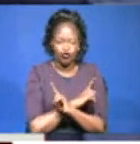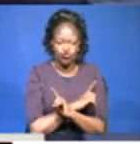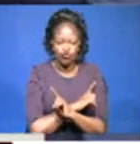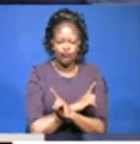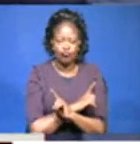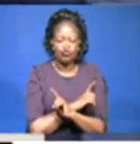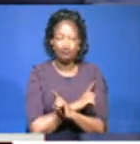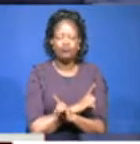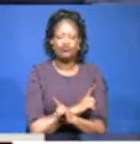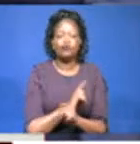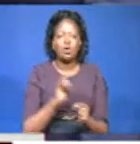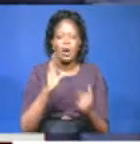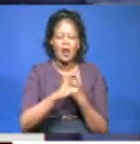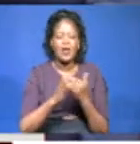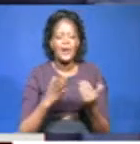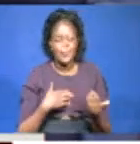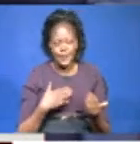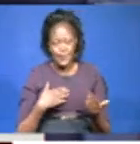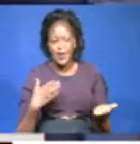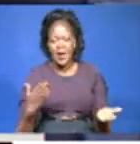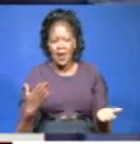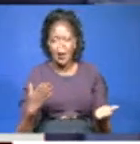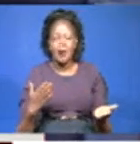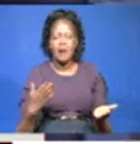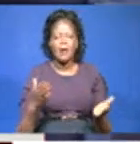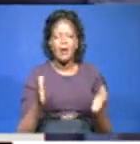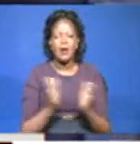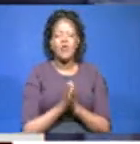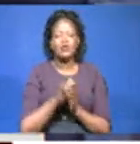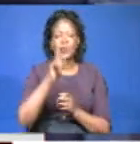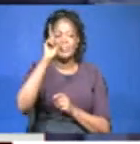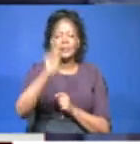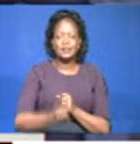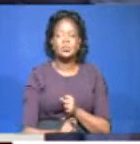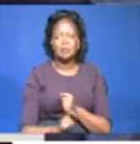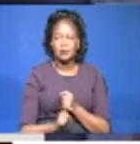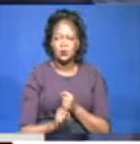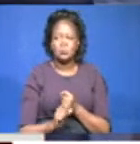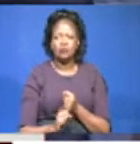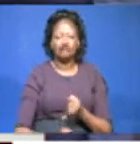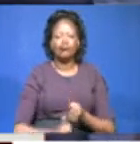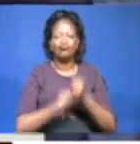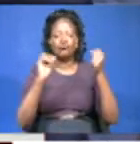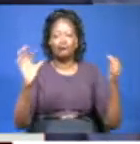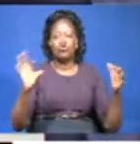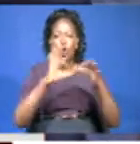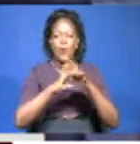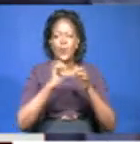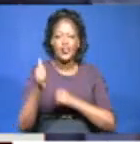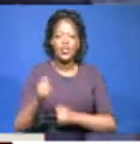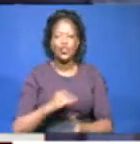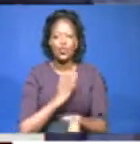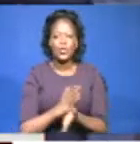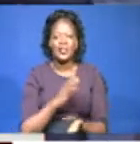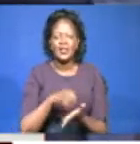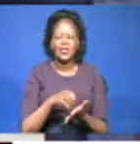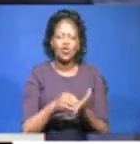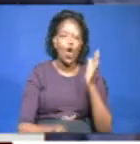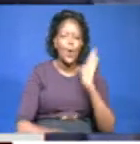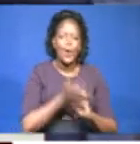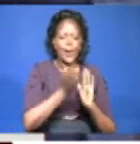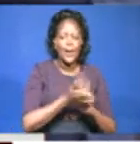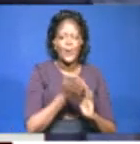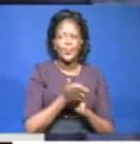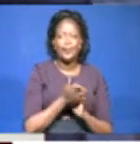integrity of our country. We shall assist and cooperate with other authorities in situation of emergency